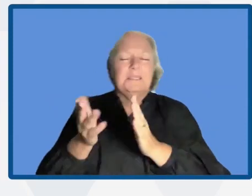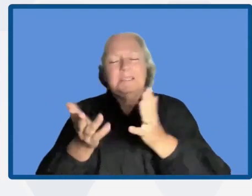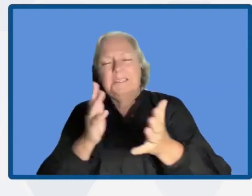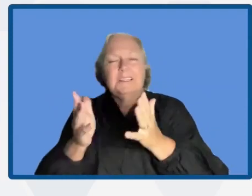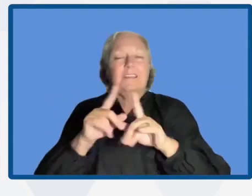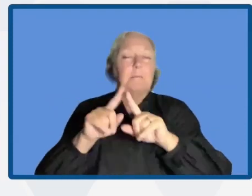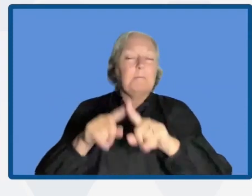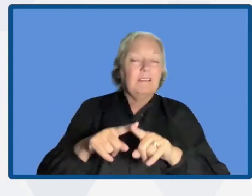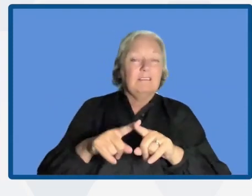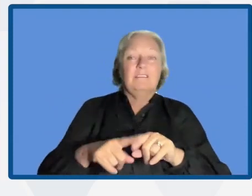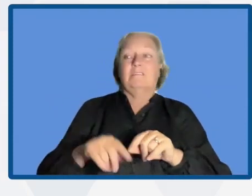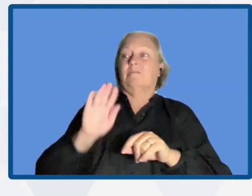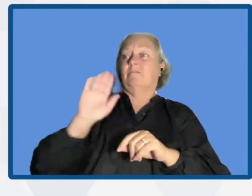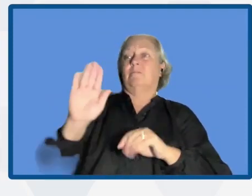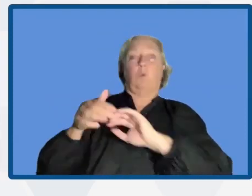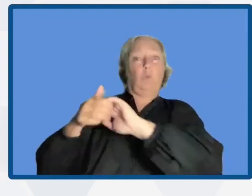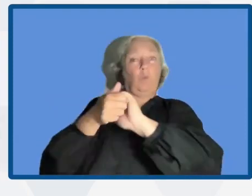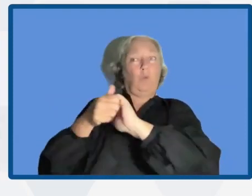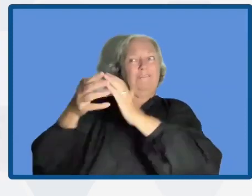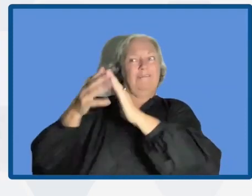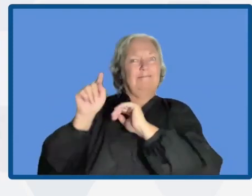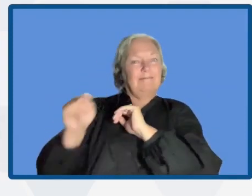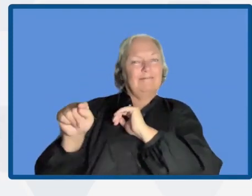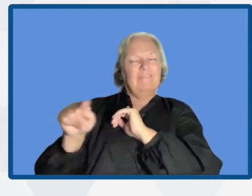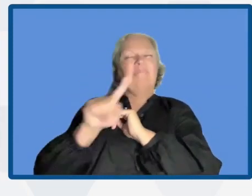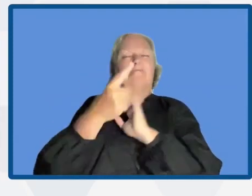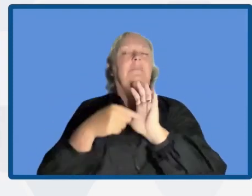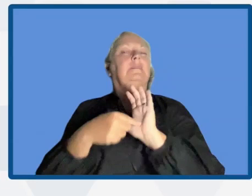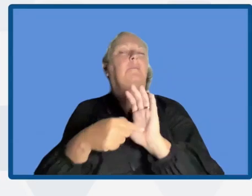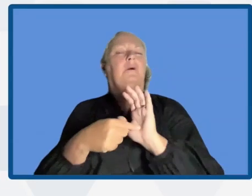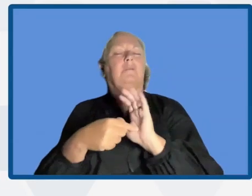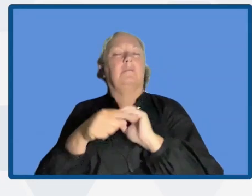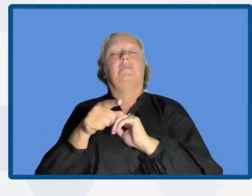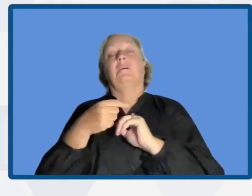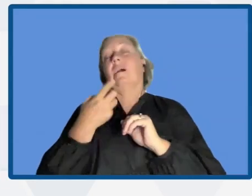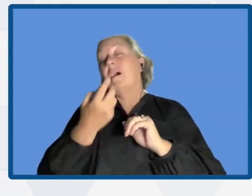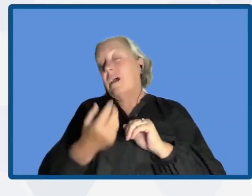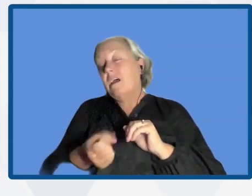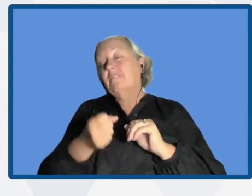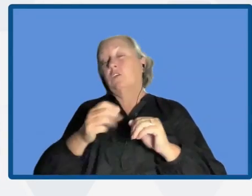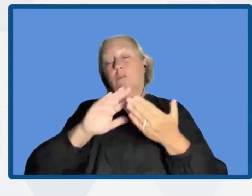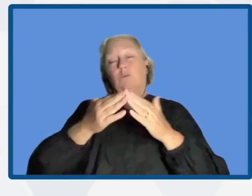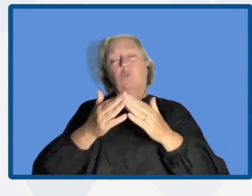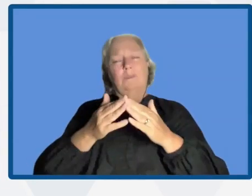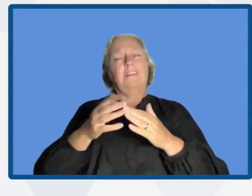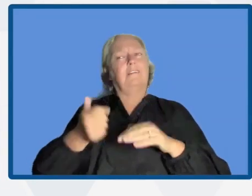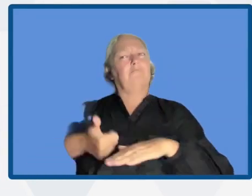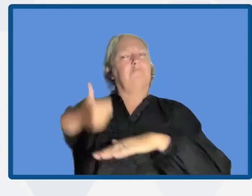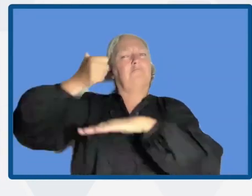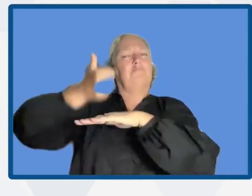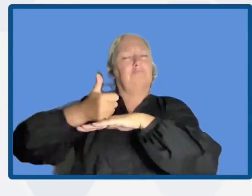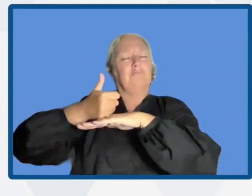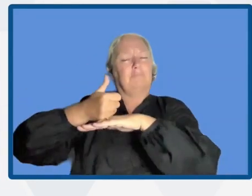existing organization. If, for example, we do have community leaders already involved in